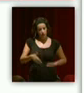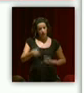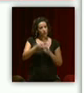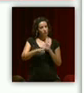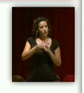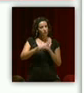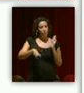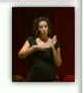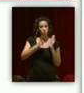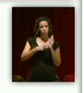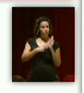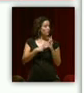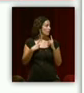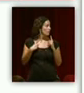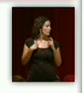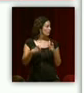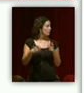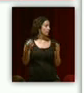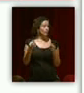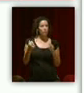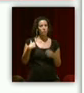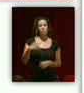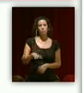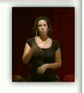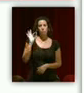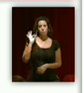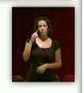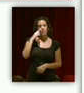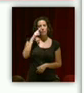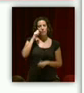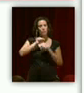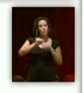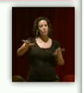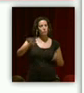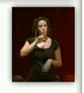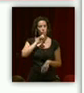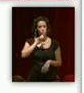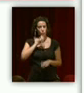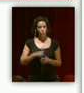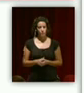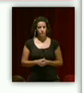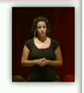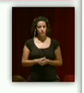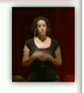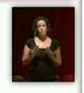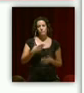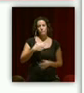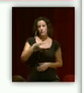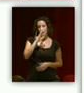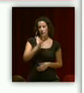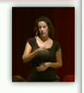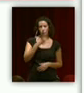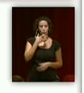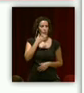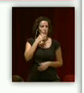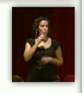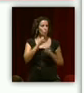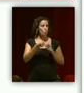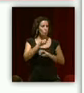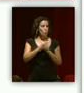icons, and the only thing left to do is to see how are you going